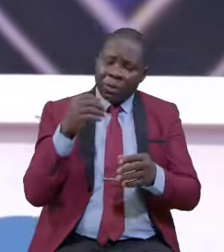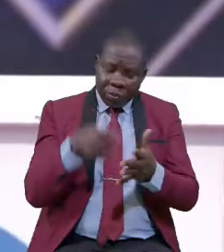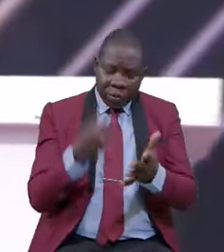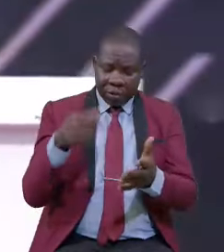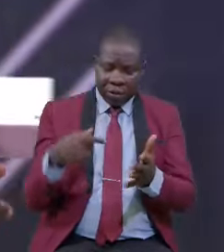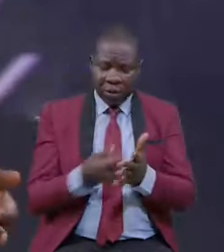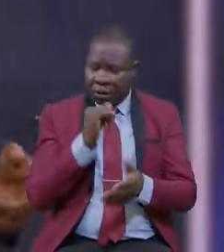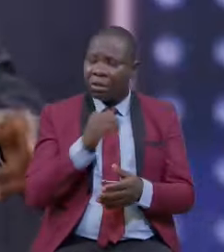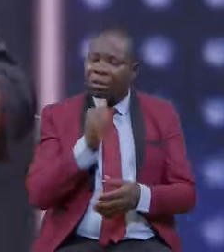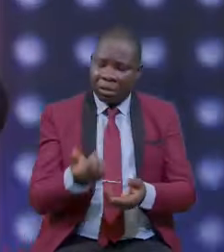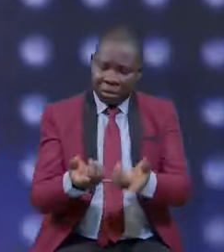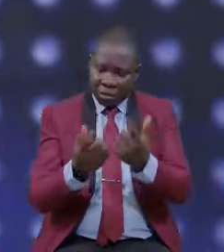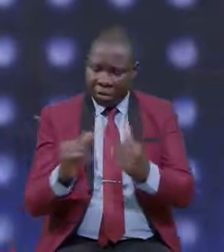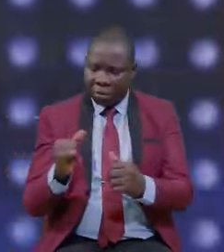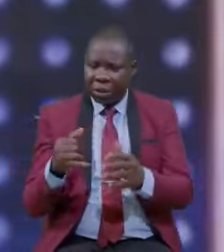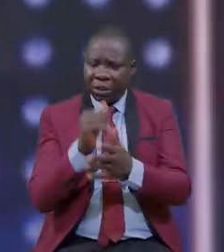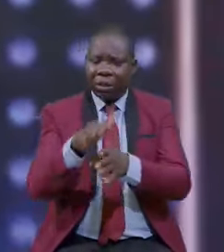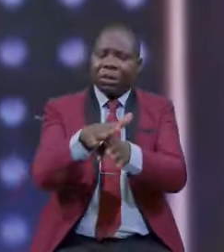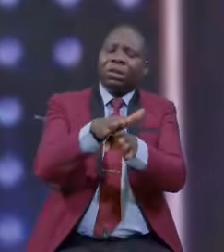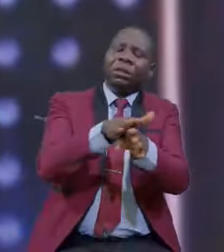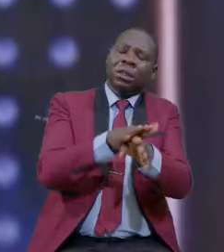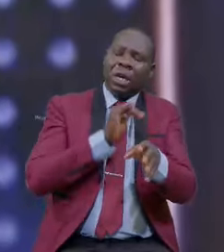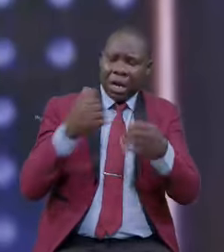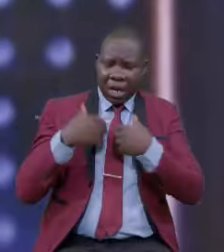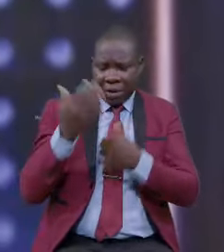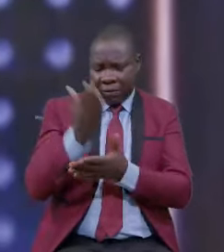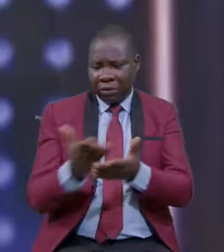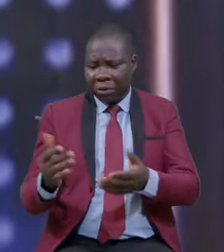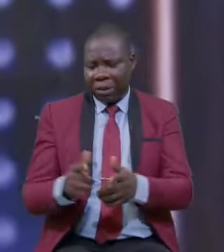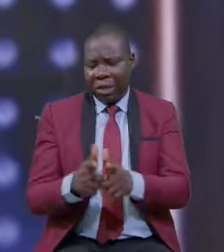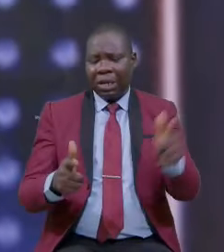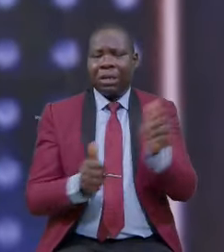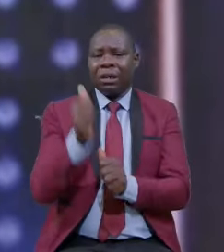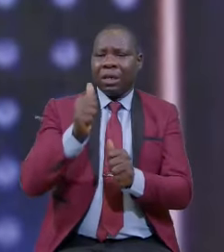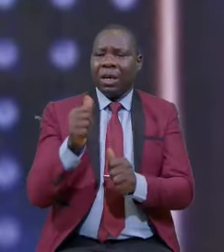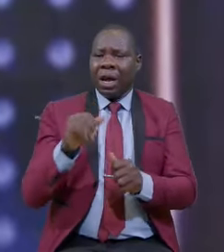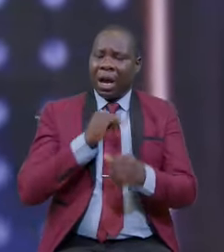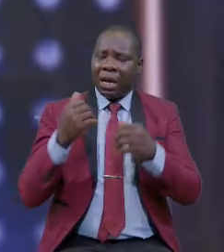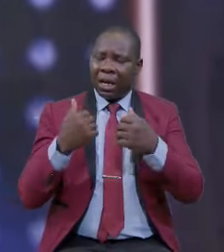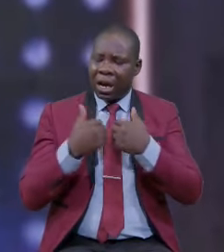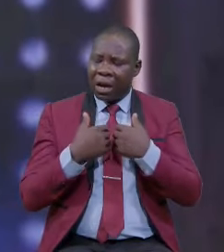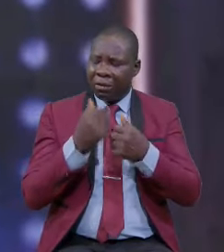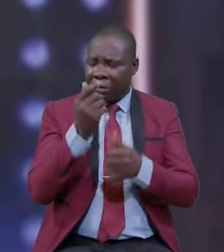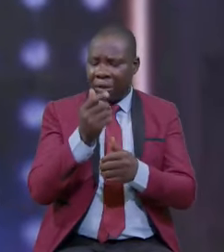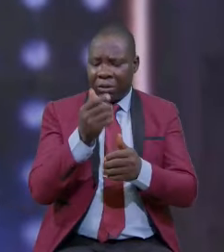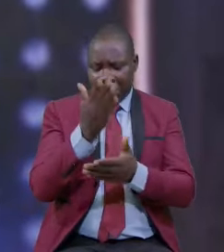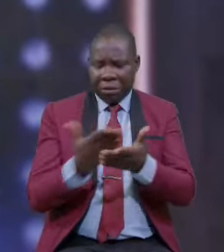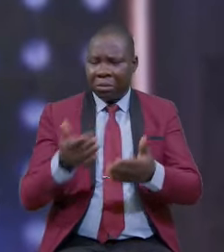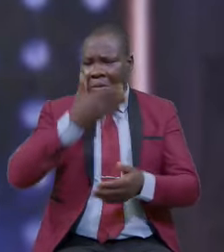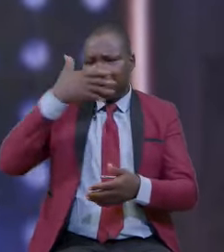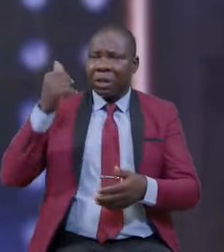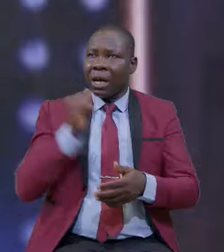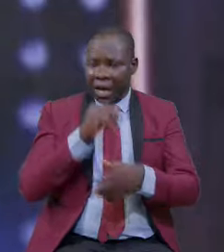I have something greater. And I esteem the word of his mouth more than